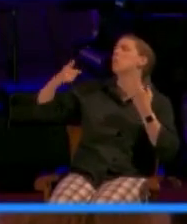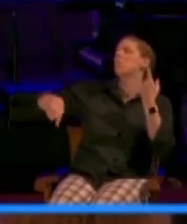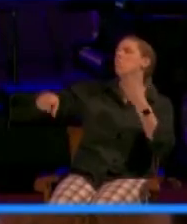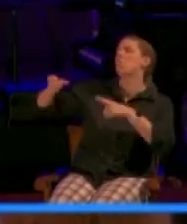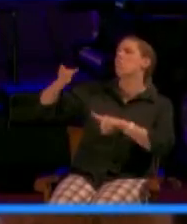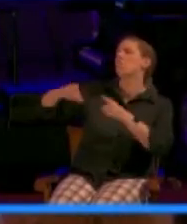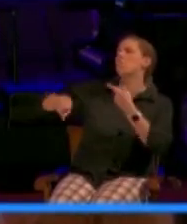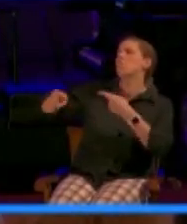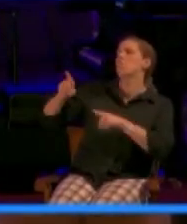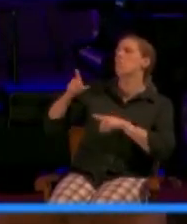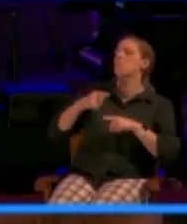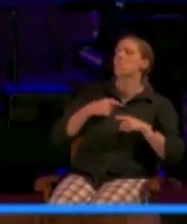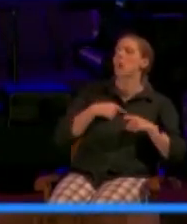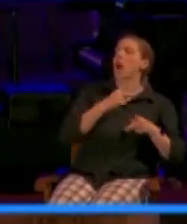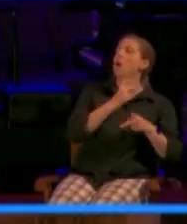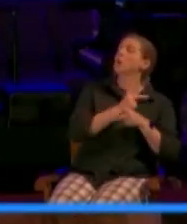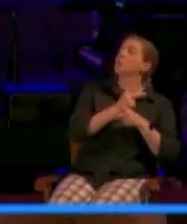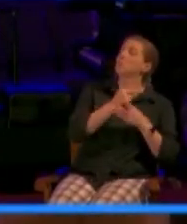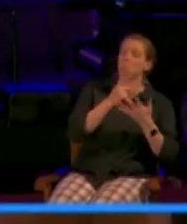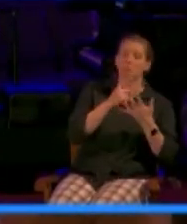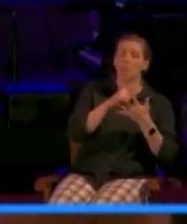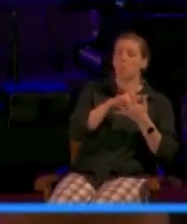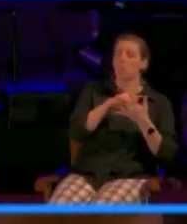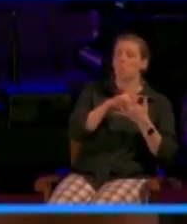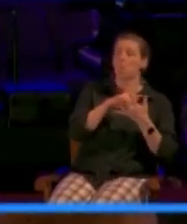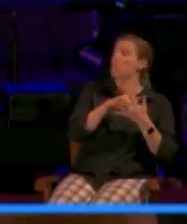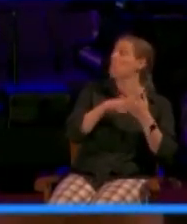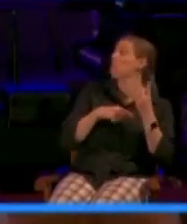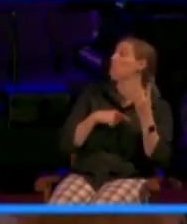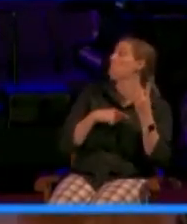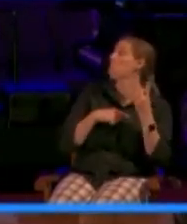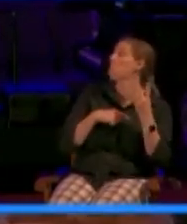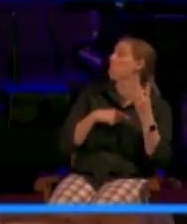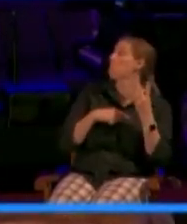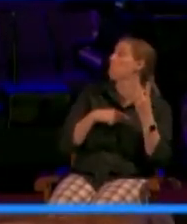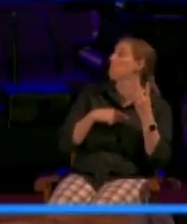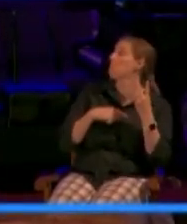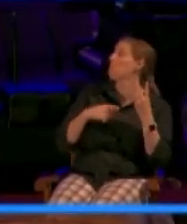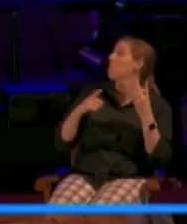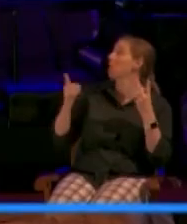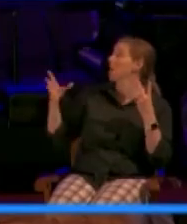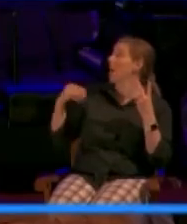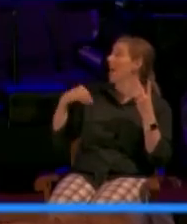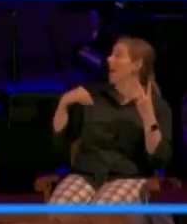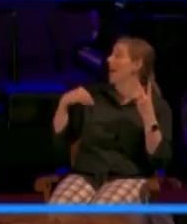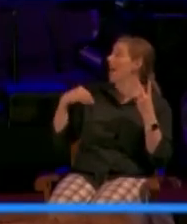It's either him or it's nothing. But if you take him, it's everything."